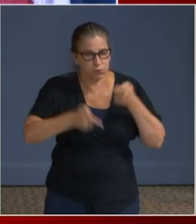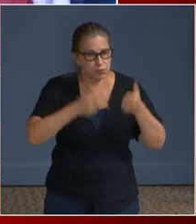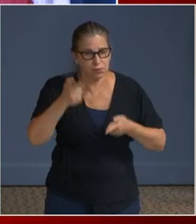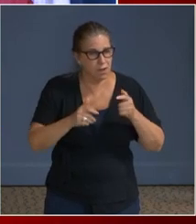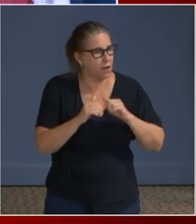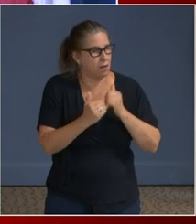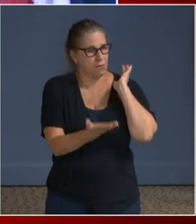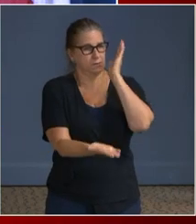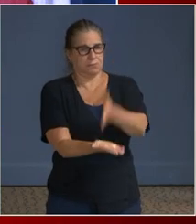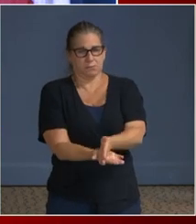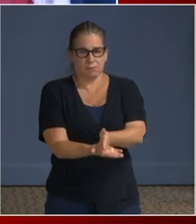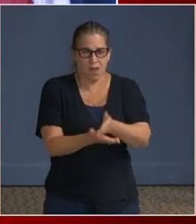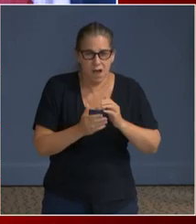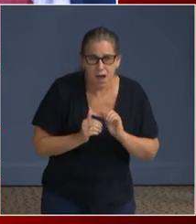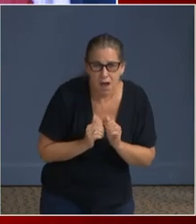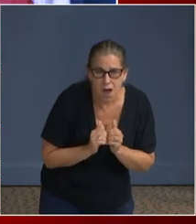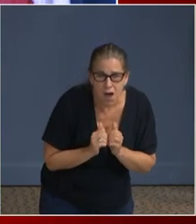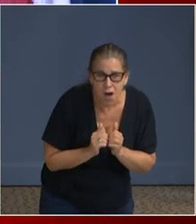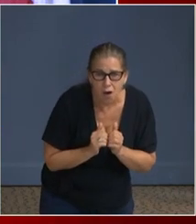from it.